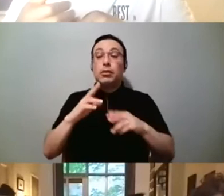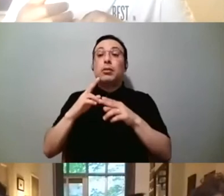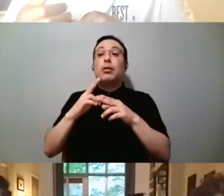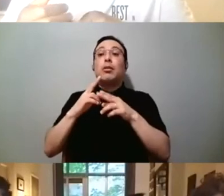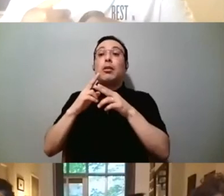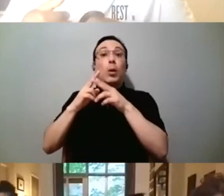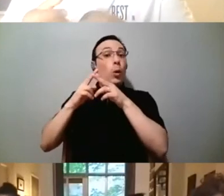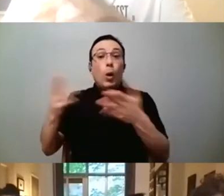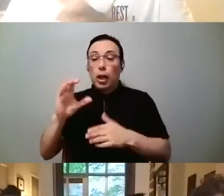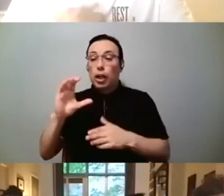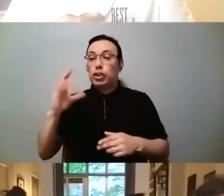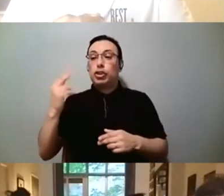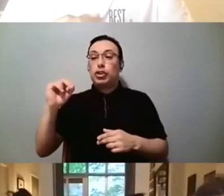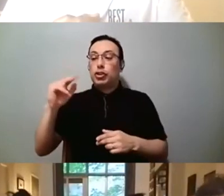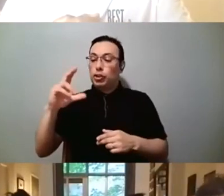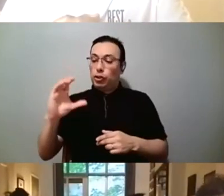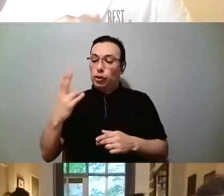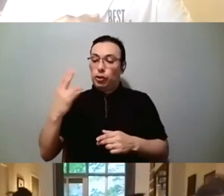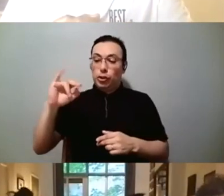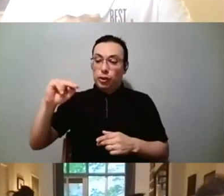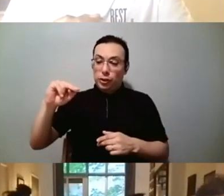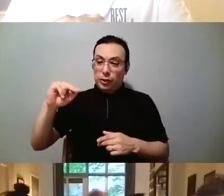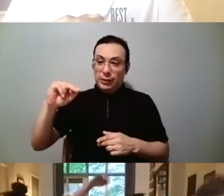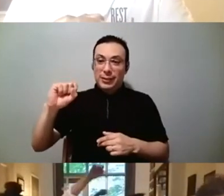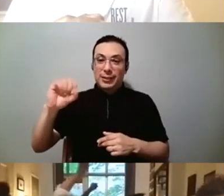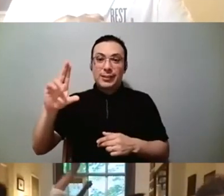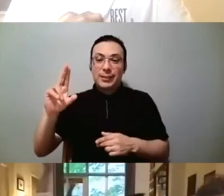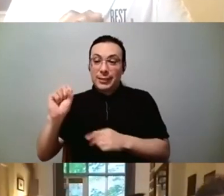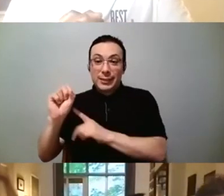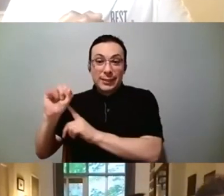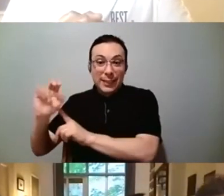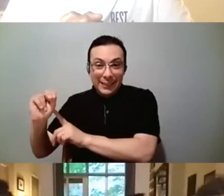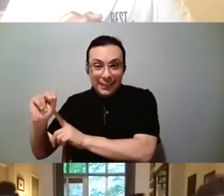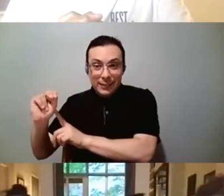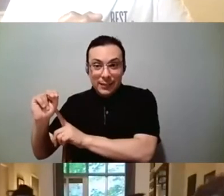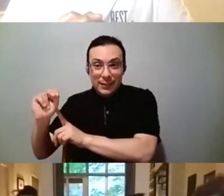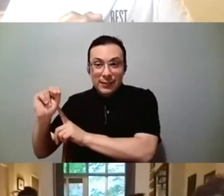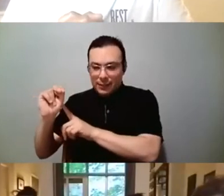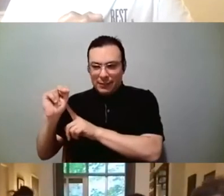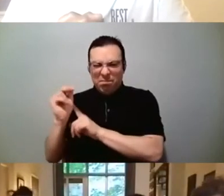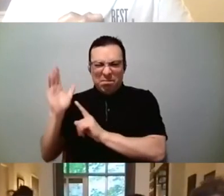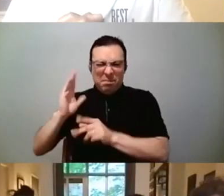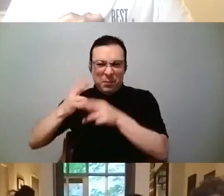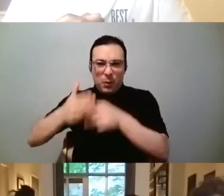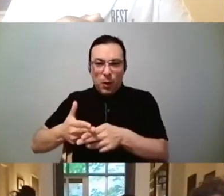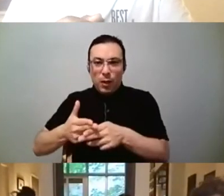And I am, you know, 20 or so blocks away from where Joseph Beam was